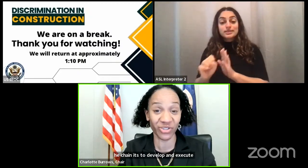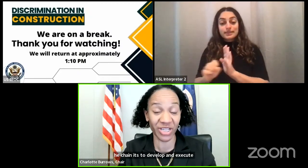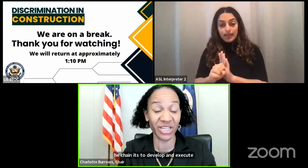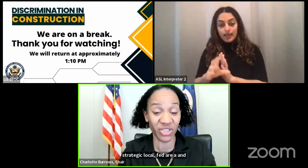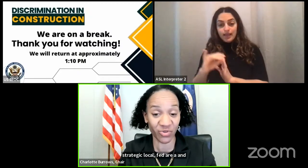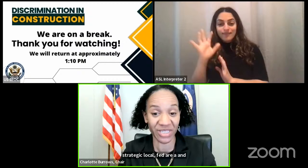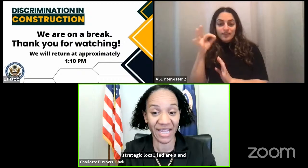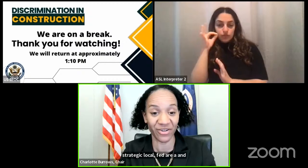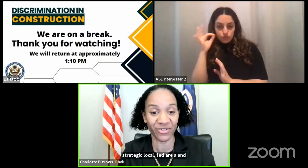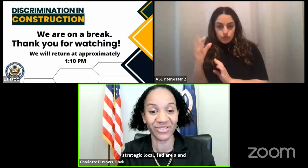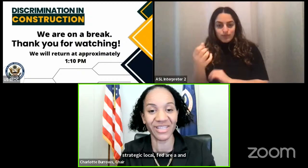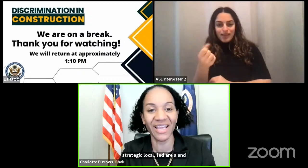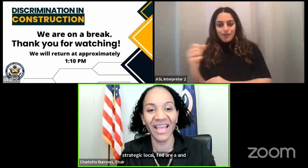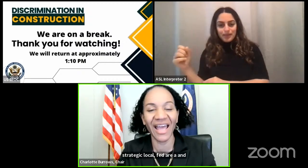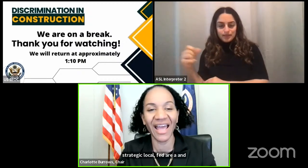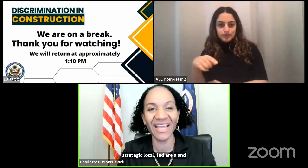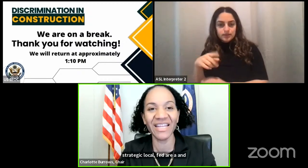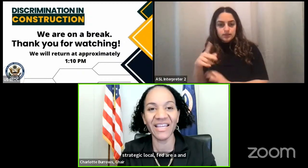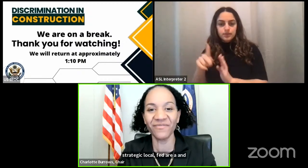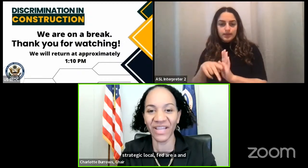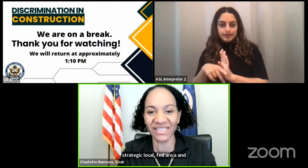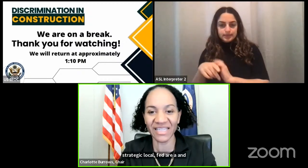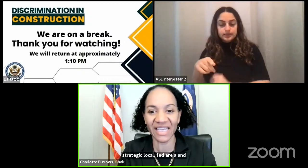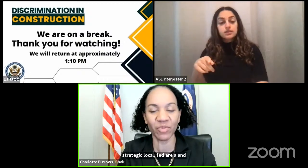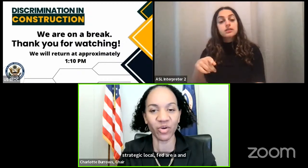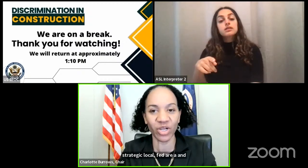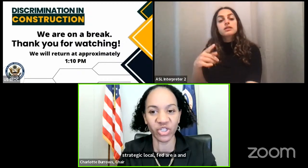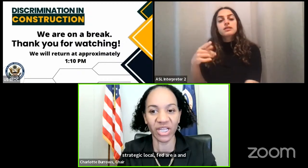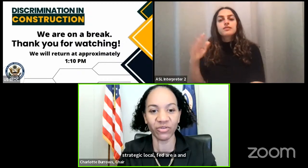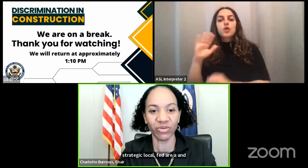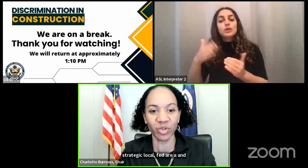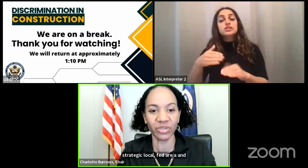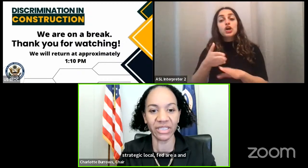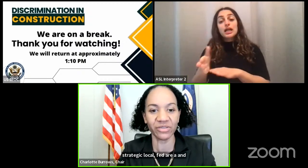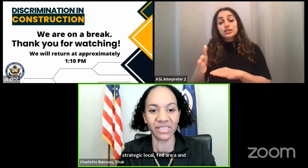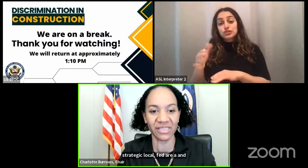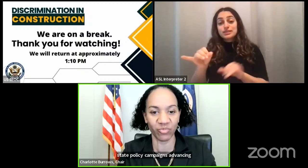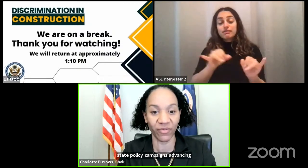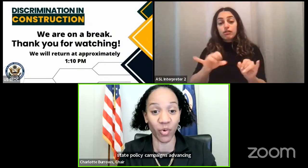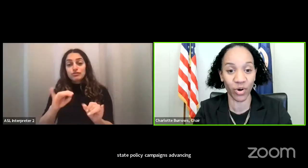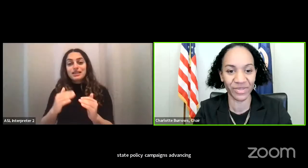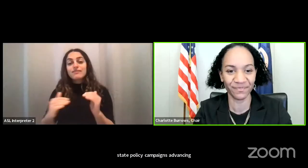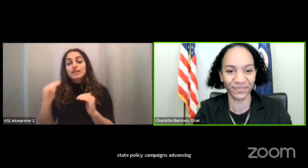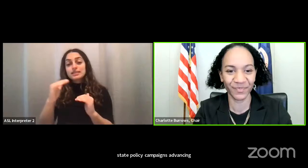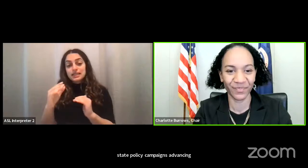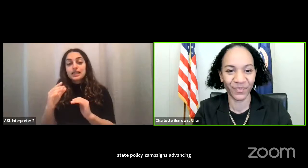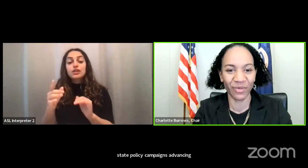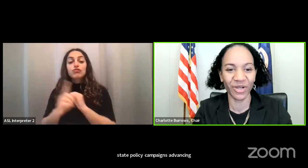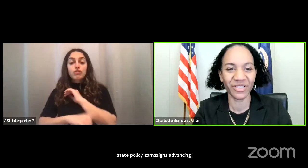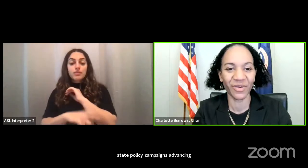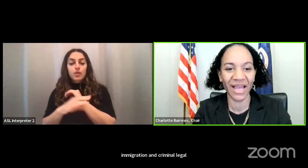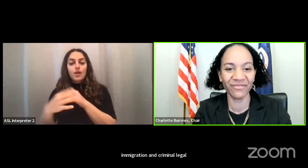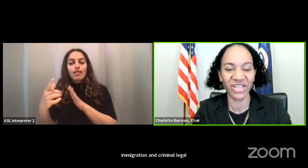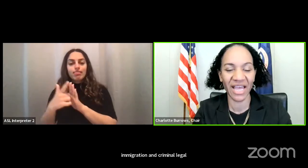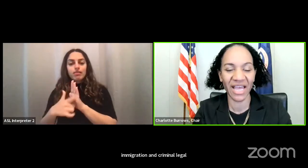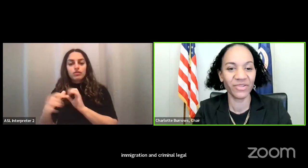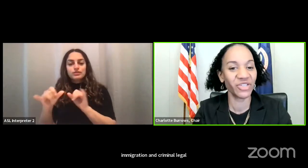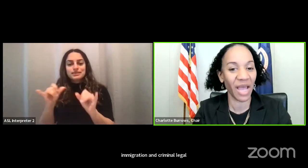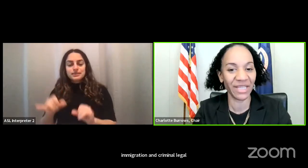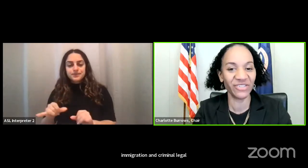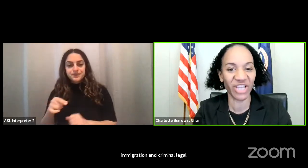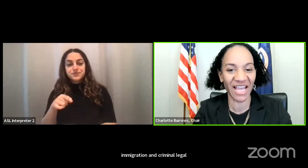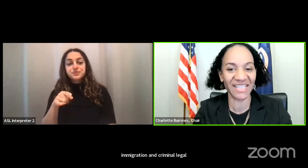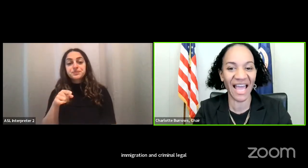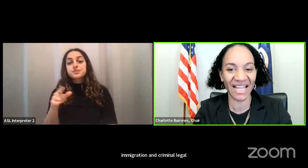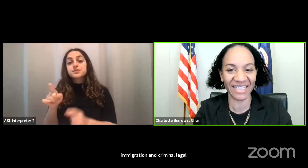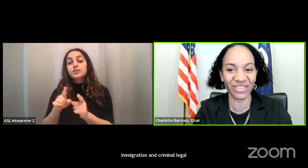industry industry standards and advancing immigration and criminal legal system reforms we also have